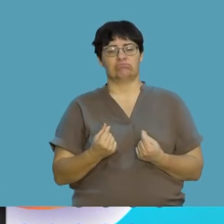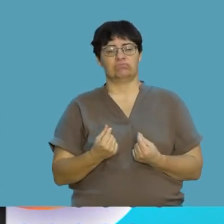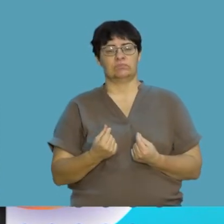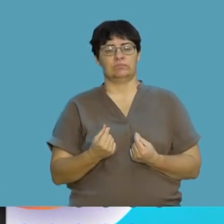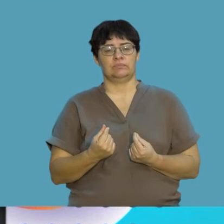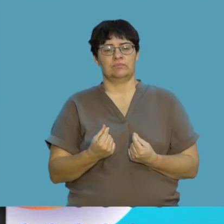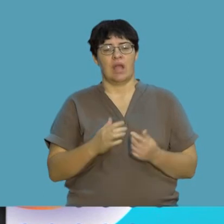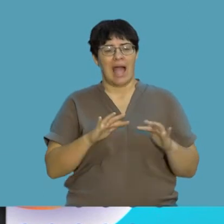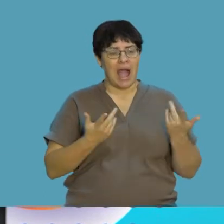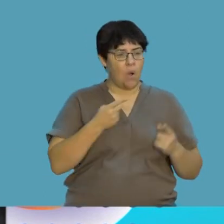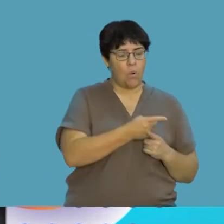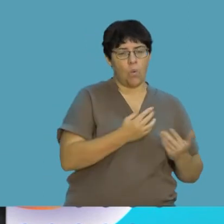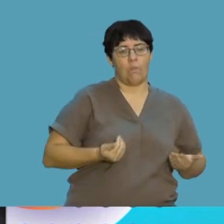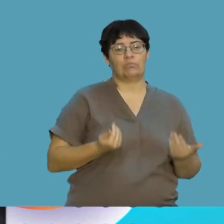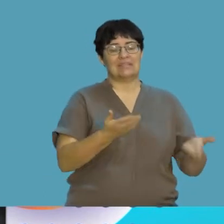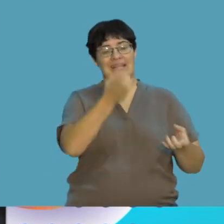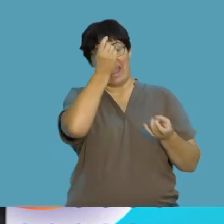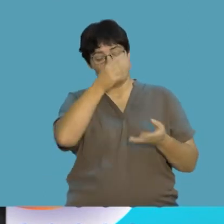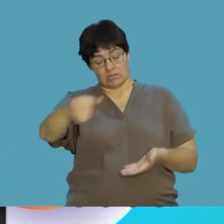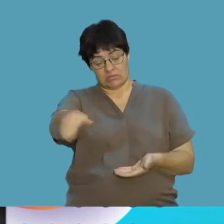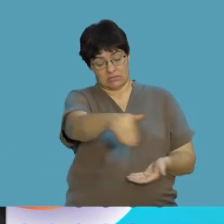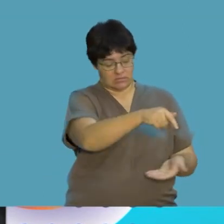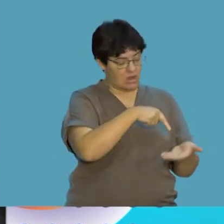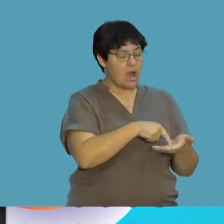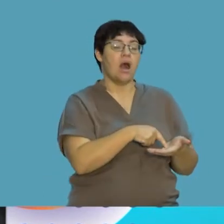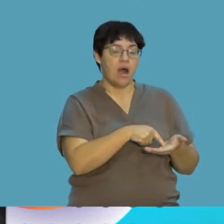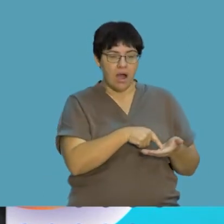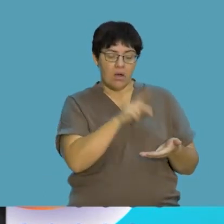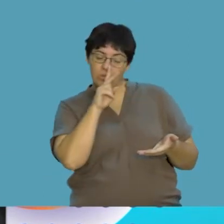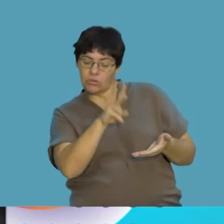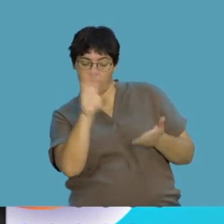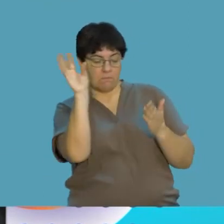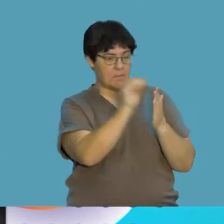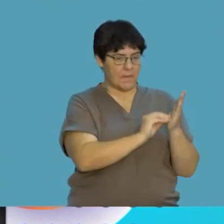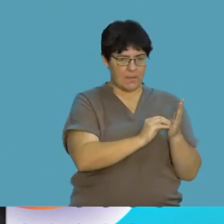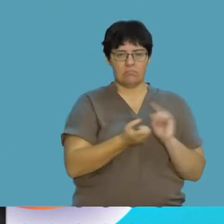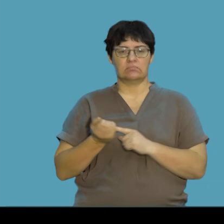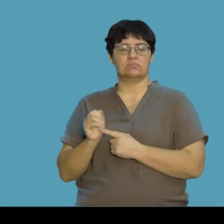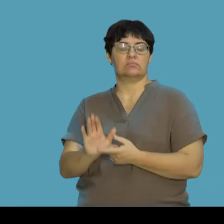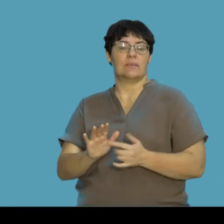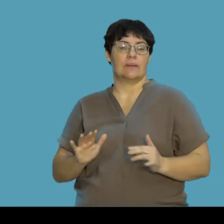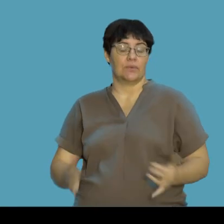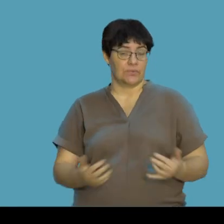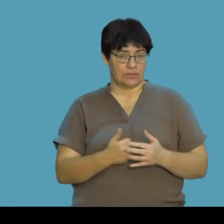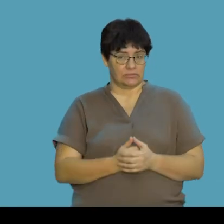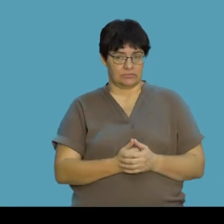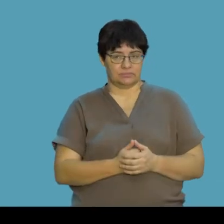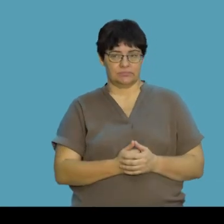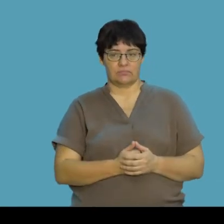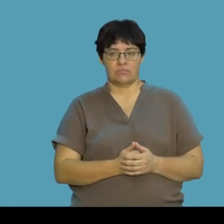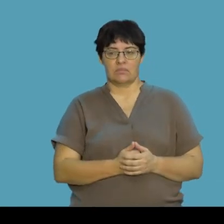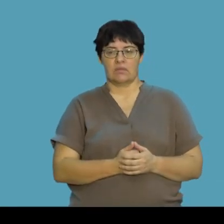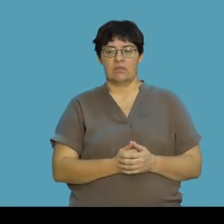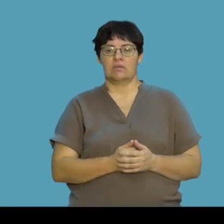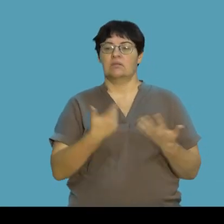aspects of how do we present the data that we've extracted from an experiment. So the piece of apparatus that we need to be familiar